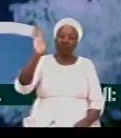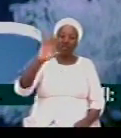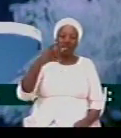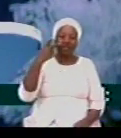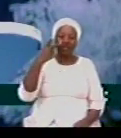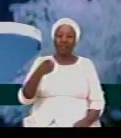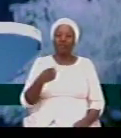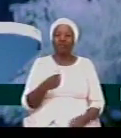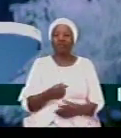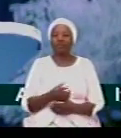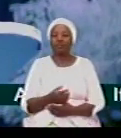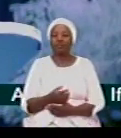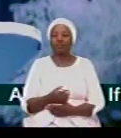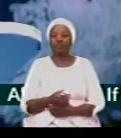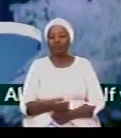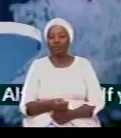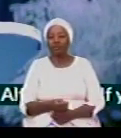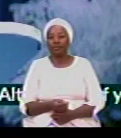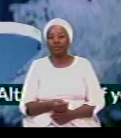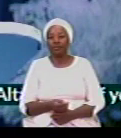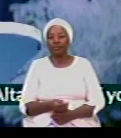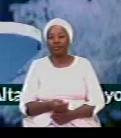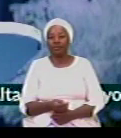Let's be faster.